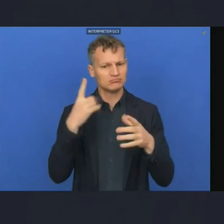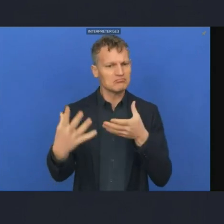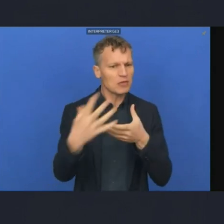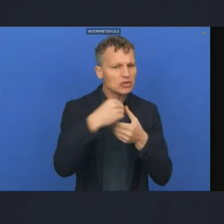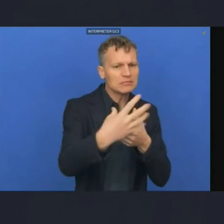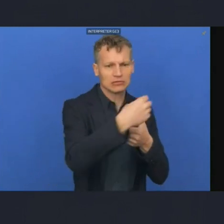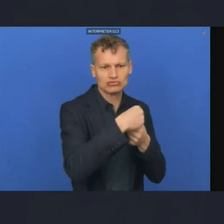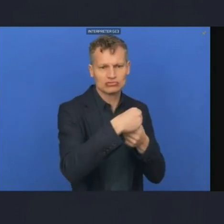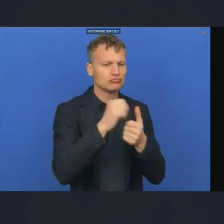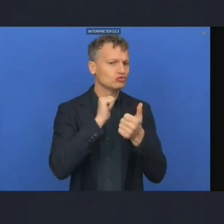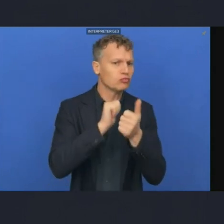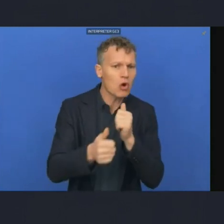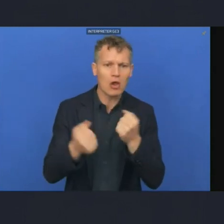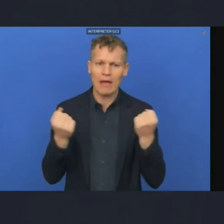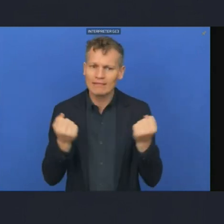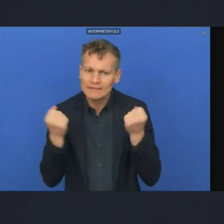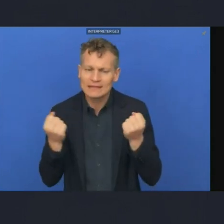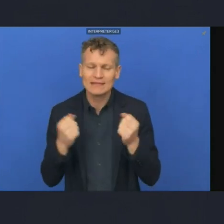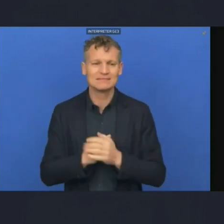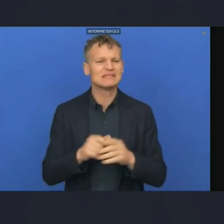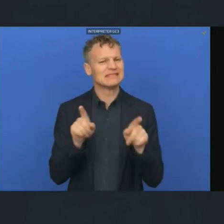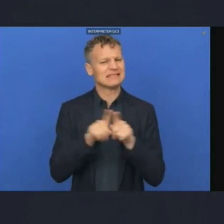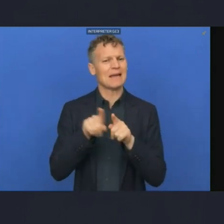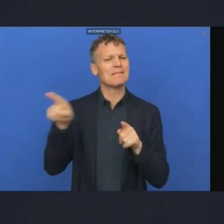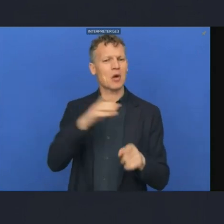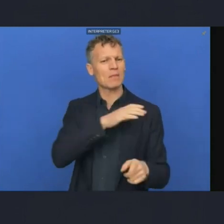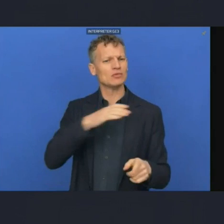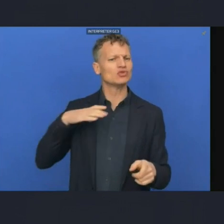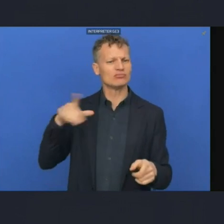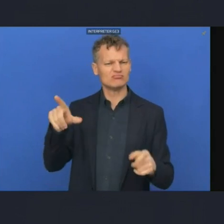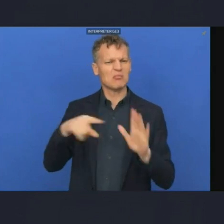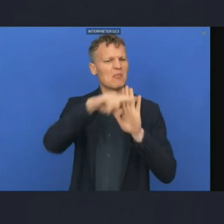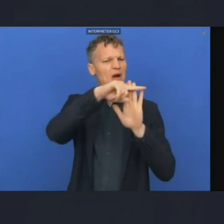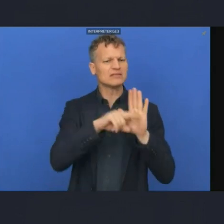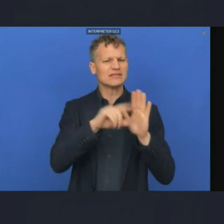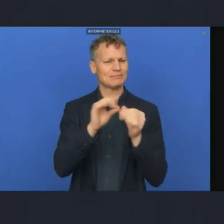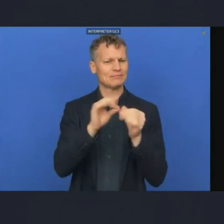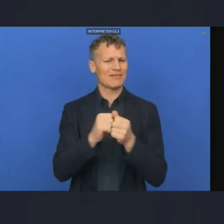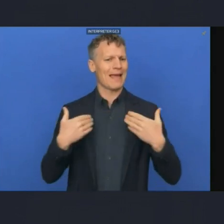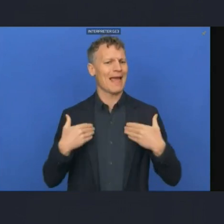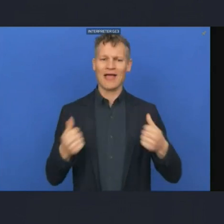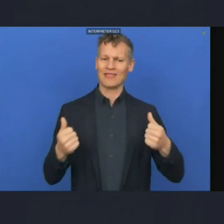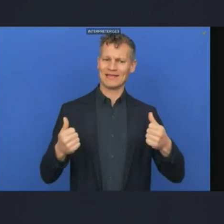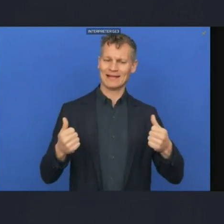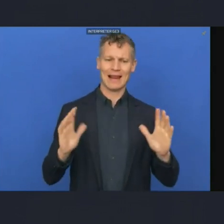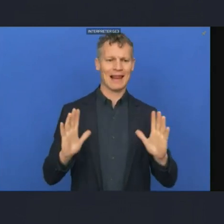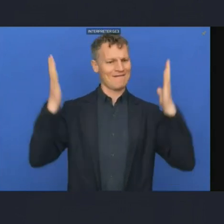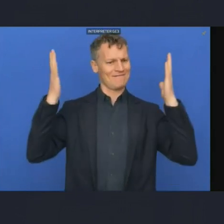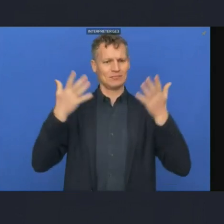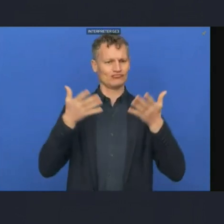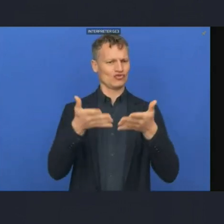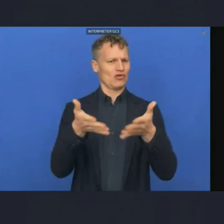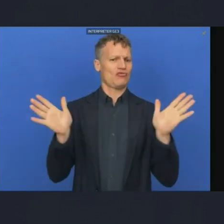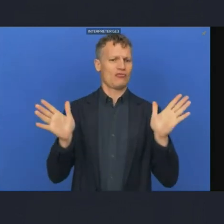by the commissioner, our policy on healthy lifestyle is part of this. These specific priorities